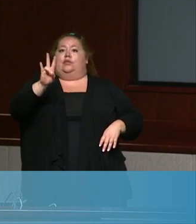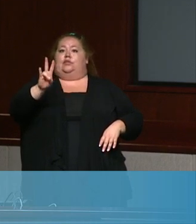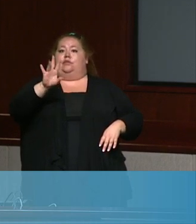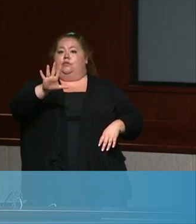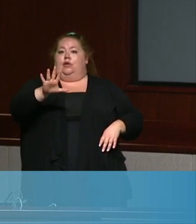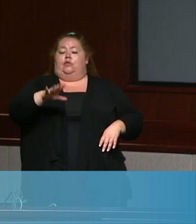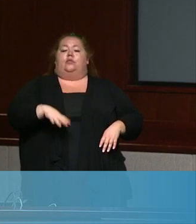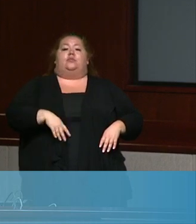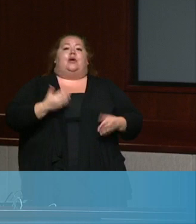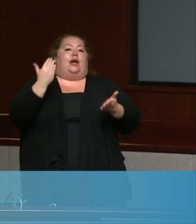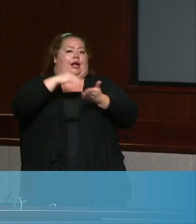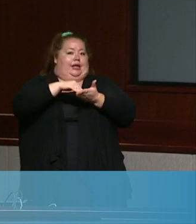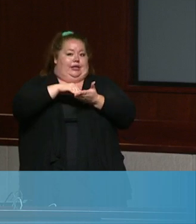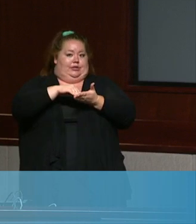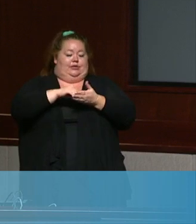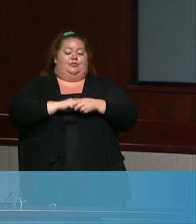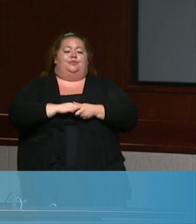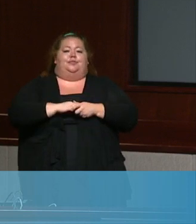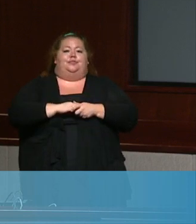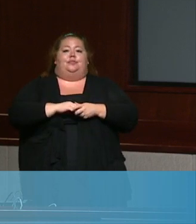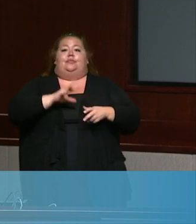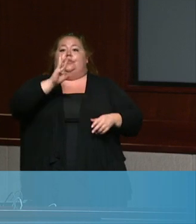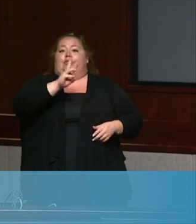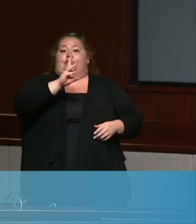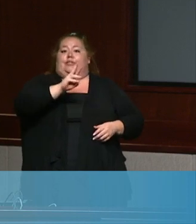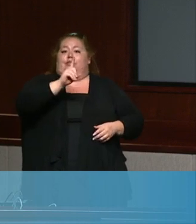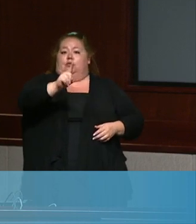661-616-2575. Again, that number is area code